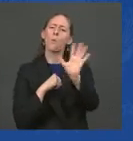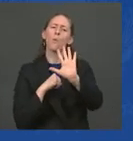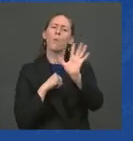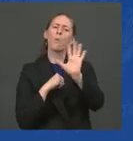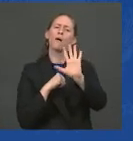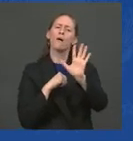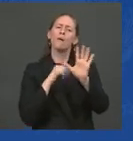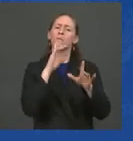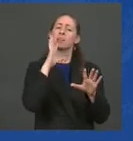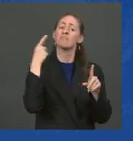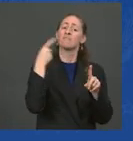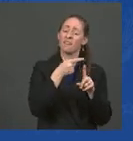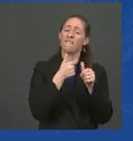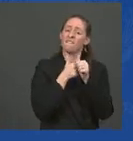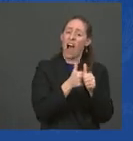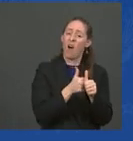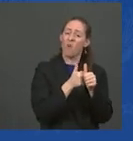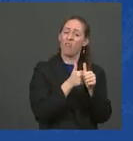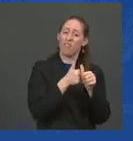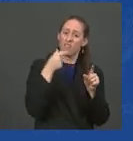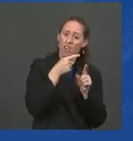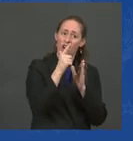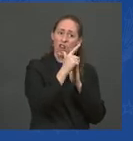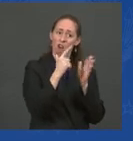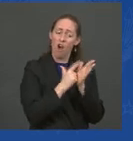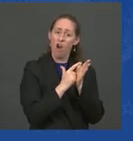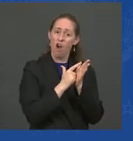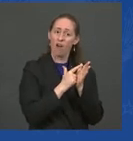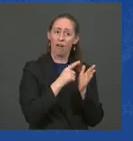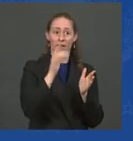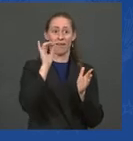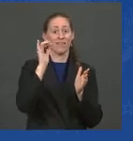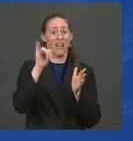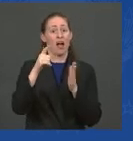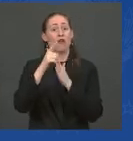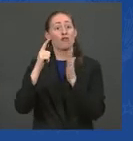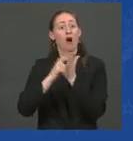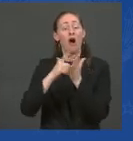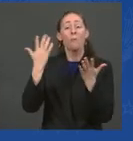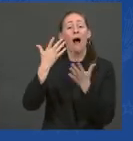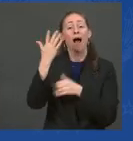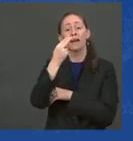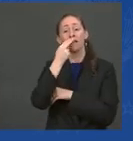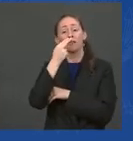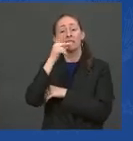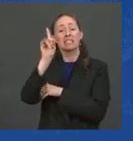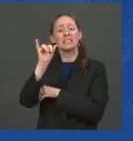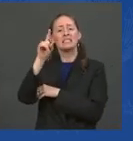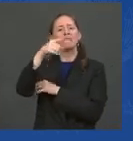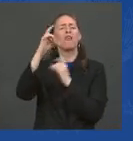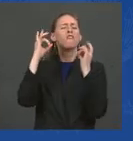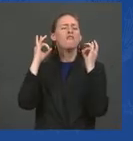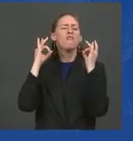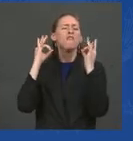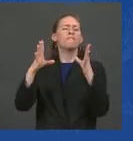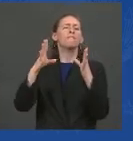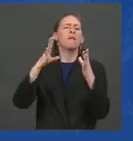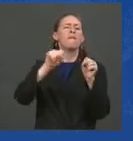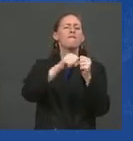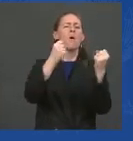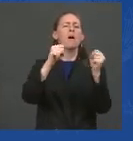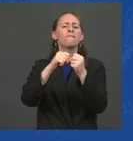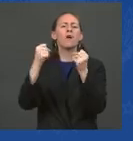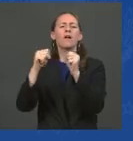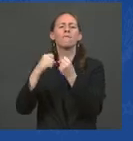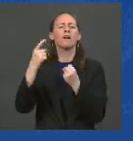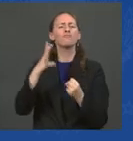law that had been so violated. Everything the Nazis did during their reign was, in their minds, justified, ironically,